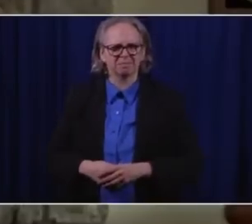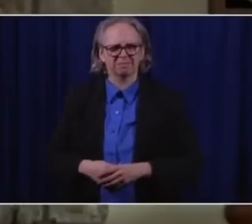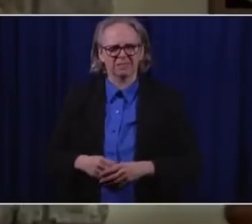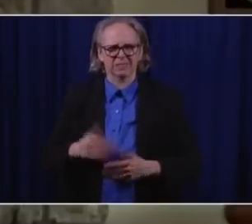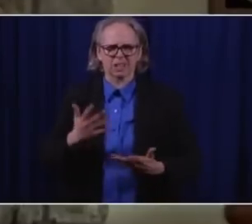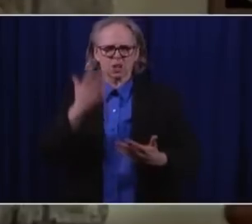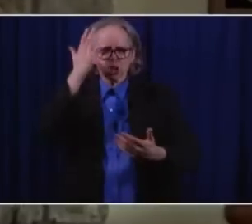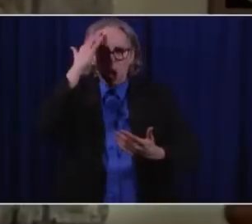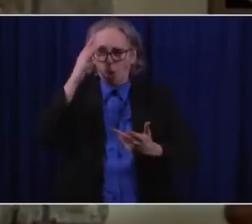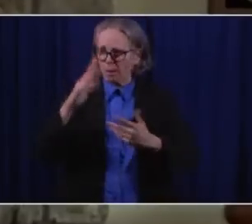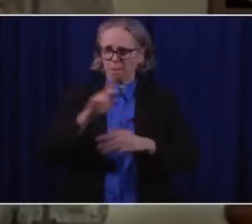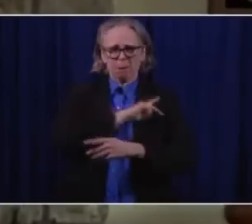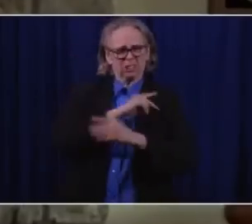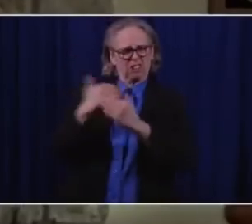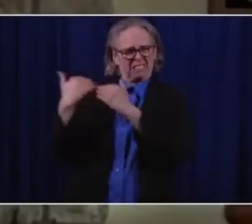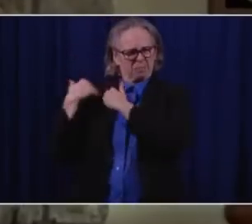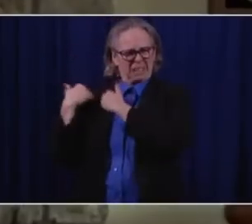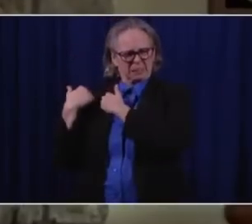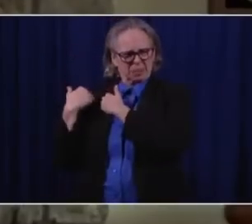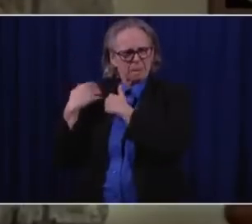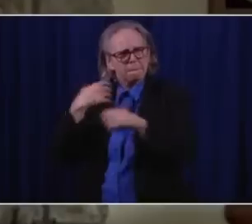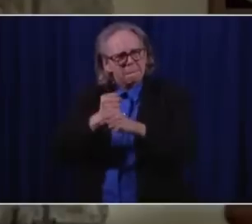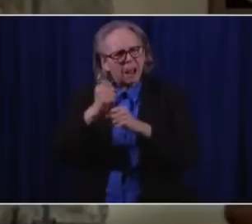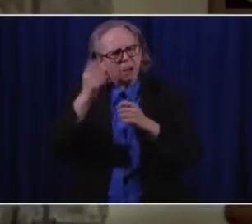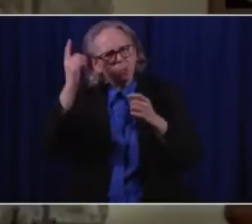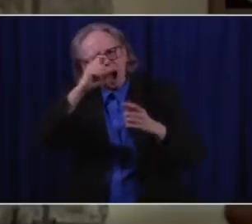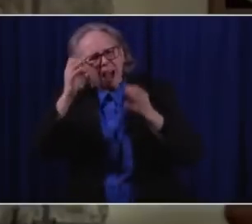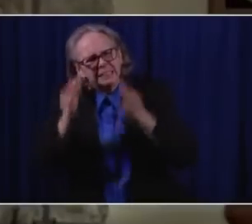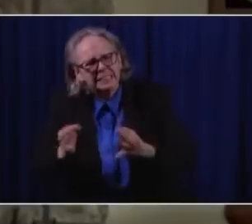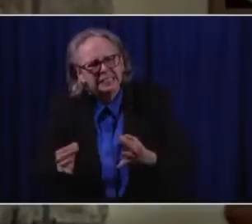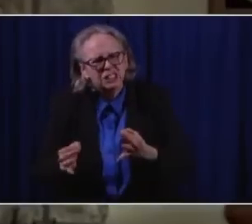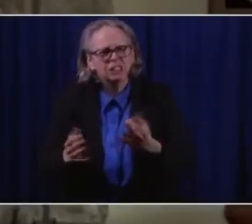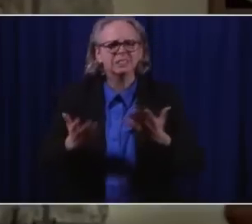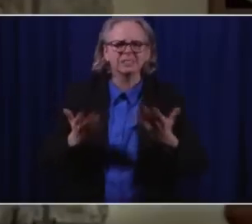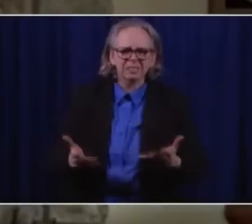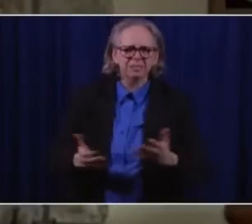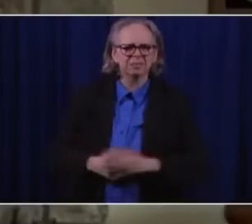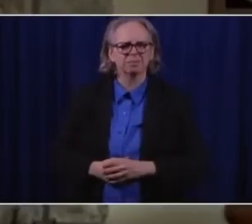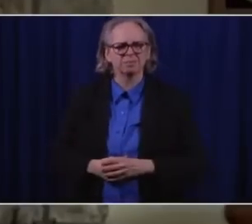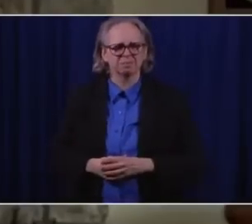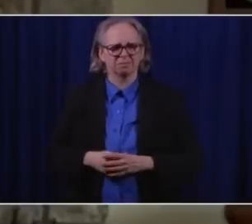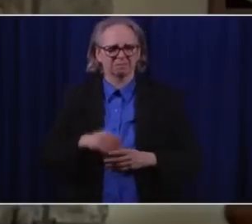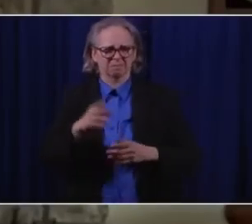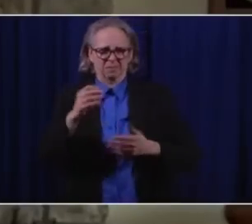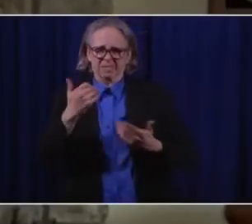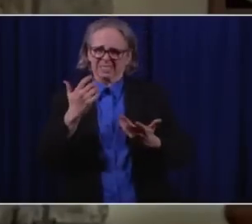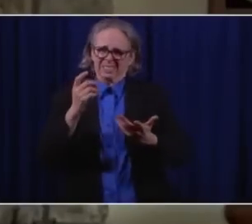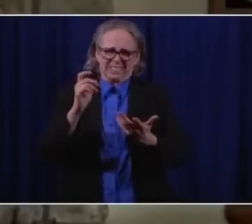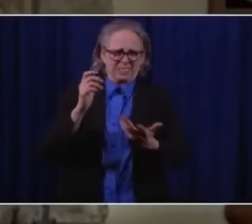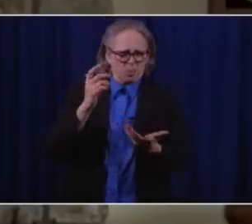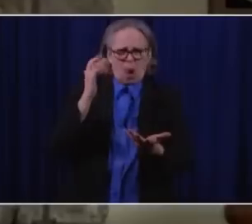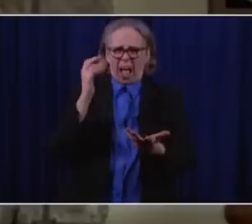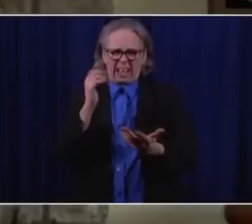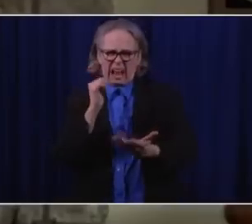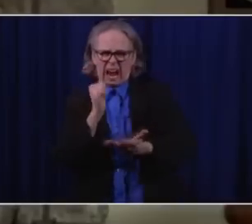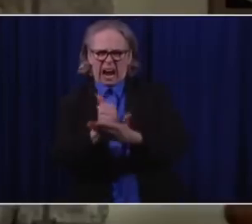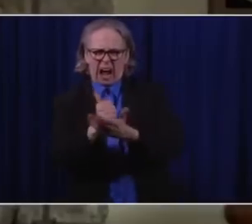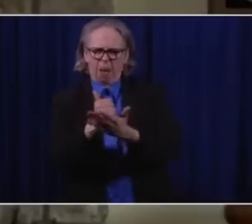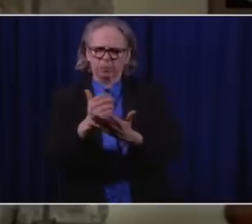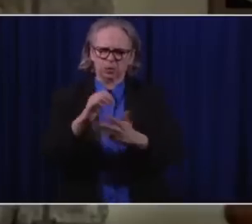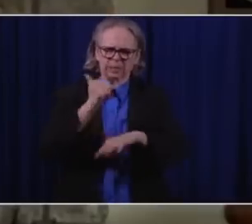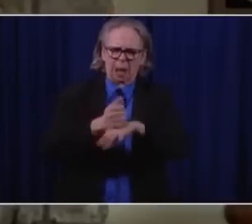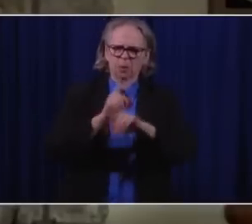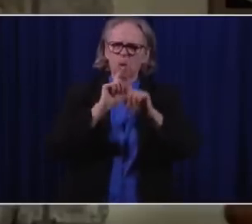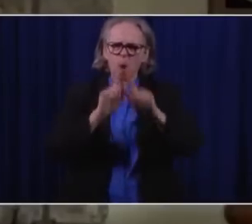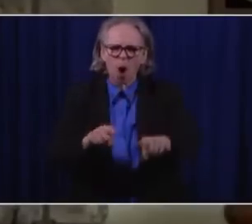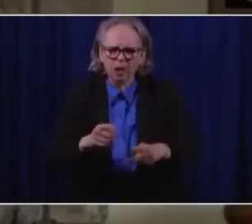those right decisions. Now, we've helped. We put in an order in regard to mask wearing in retail. It